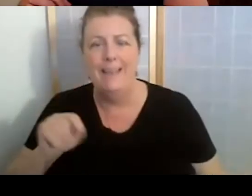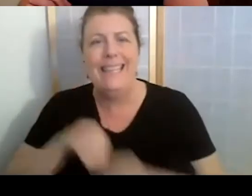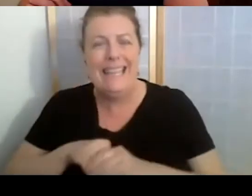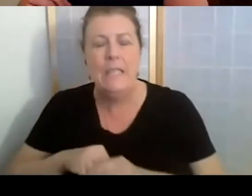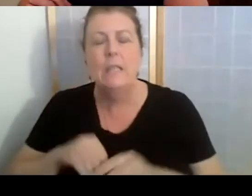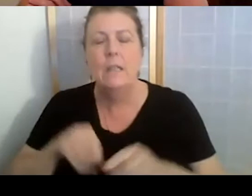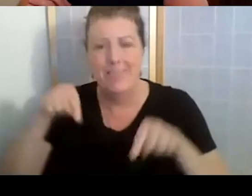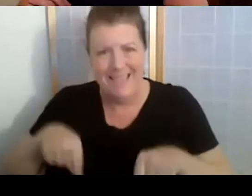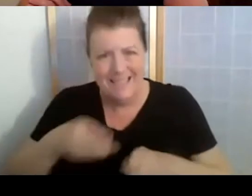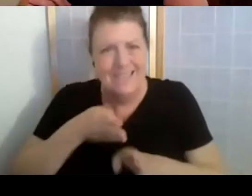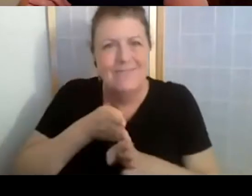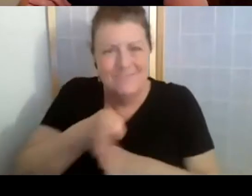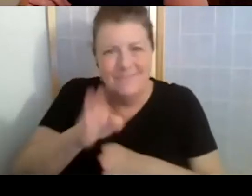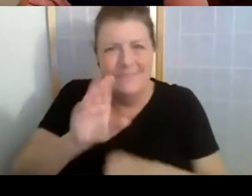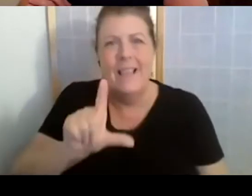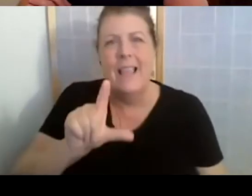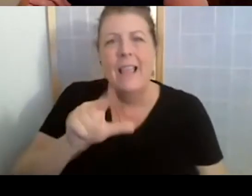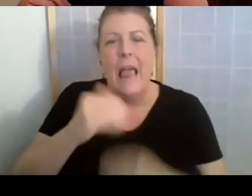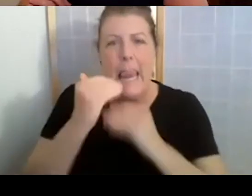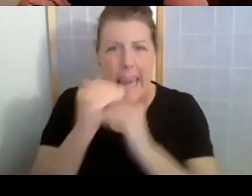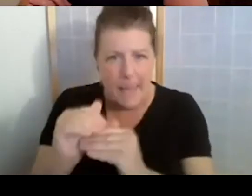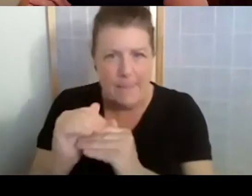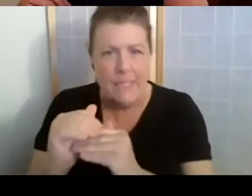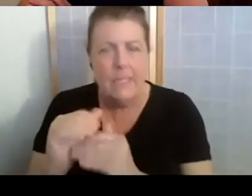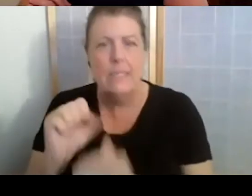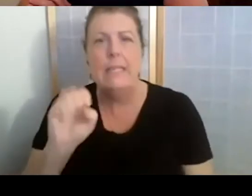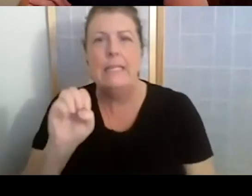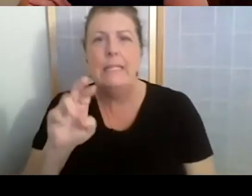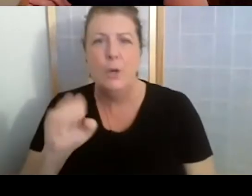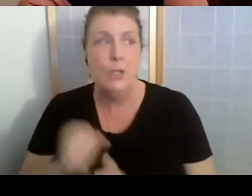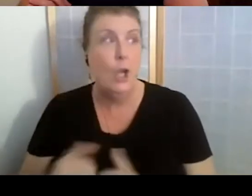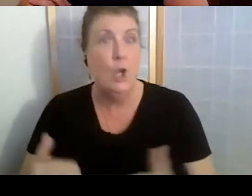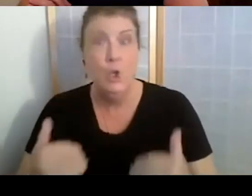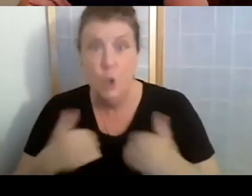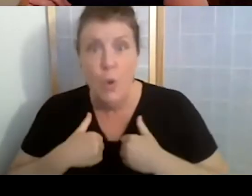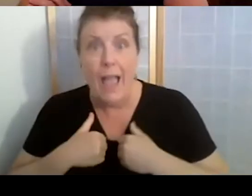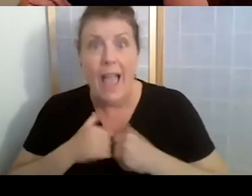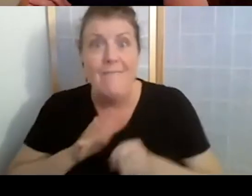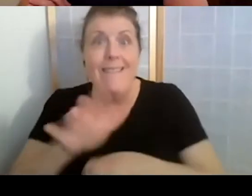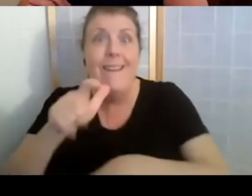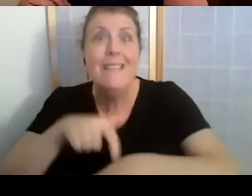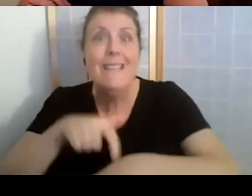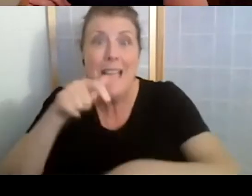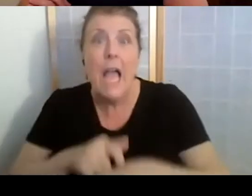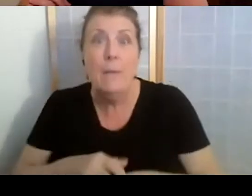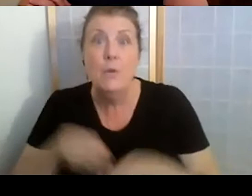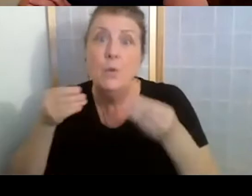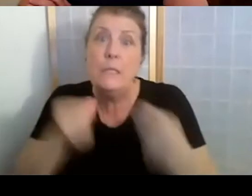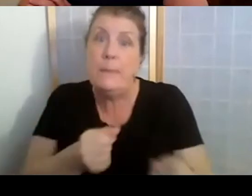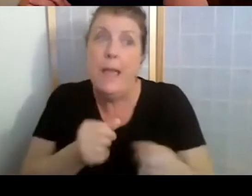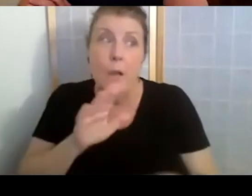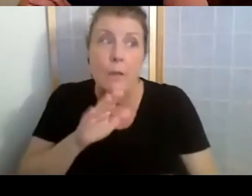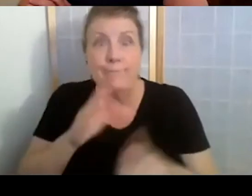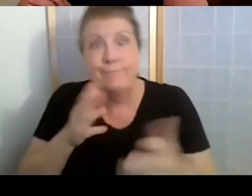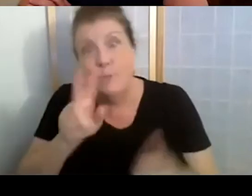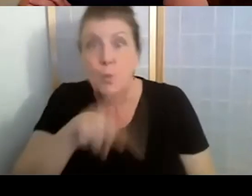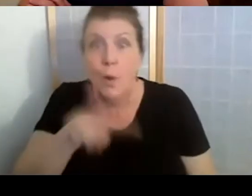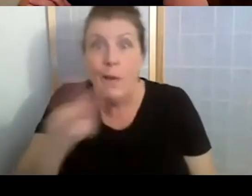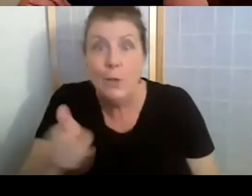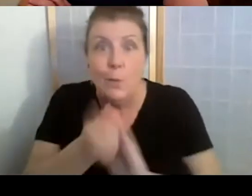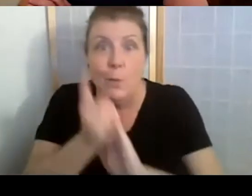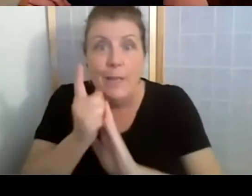you have the time to spend 22 minutes on Shirley, you know, which you